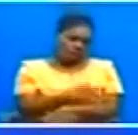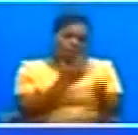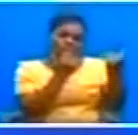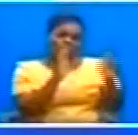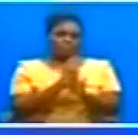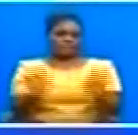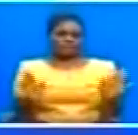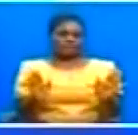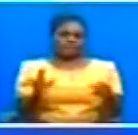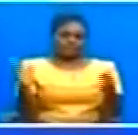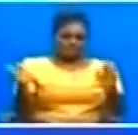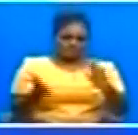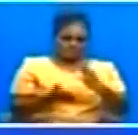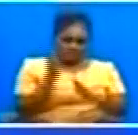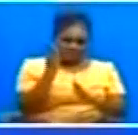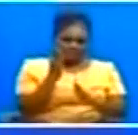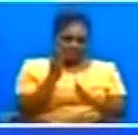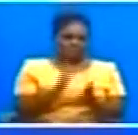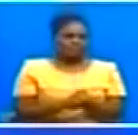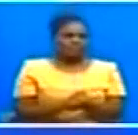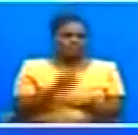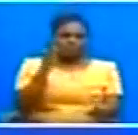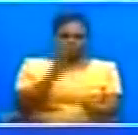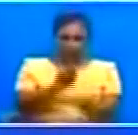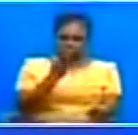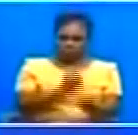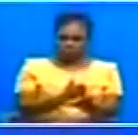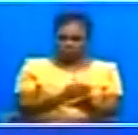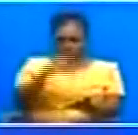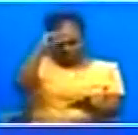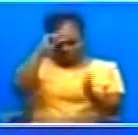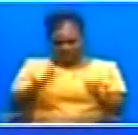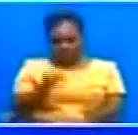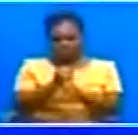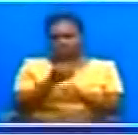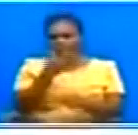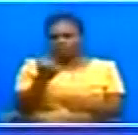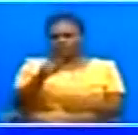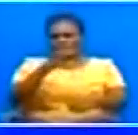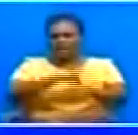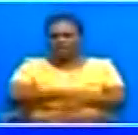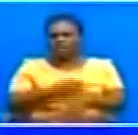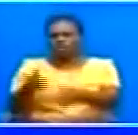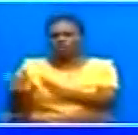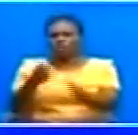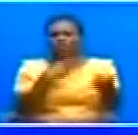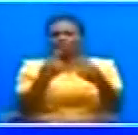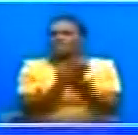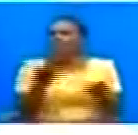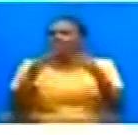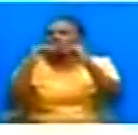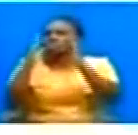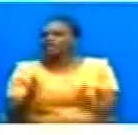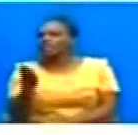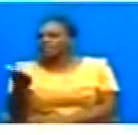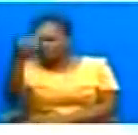class as soon as possible. Linda. Indeed, Mercy, Governor, they are doing a very good job. Tell me, did you get a chance to speak to any of the teachers on the